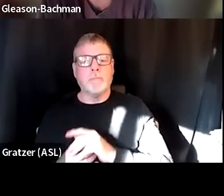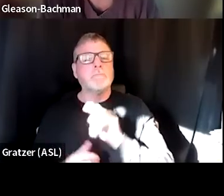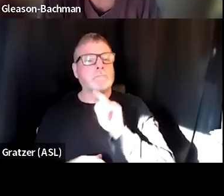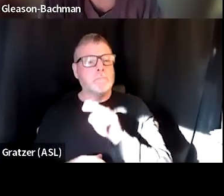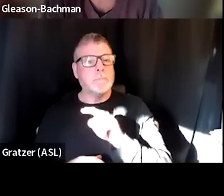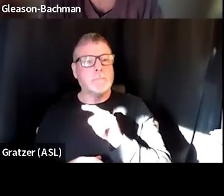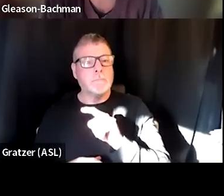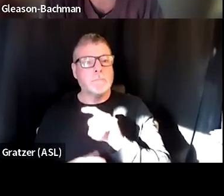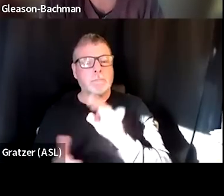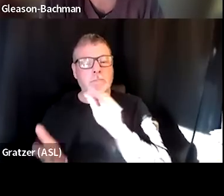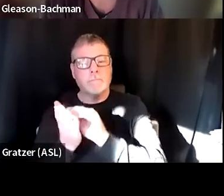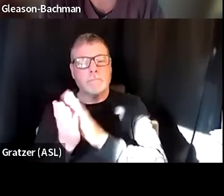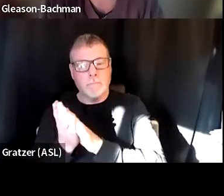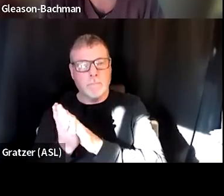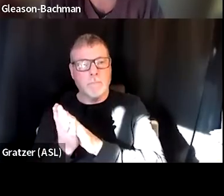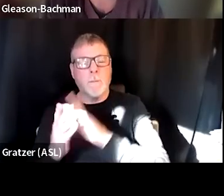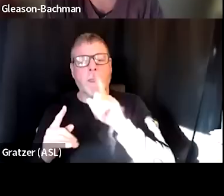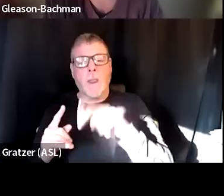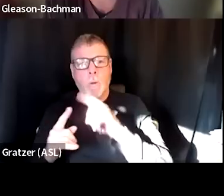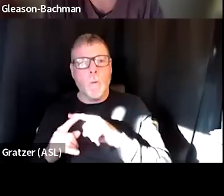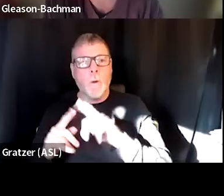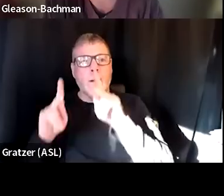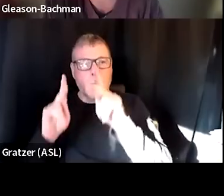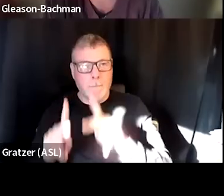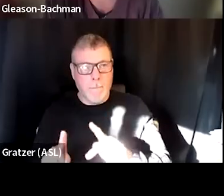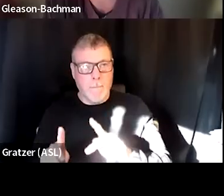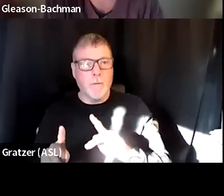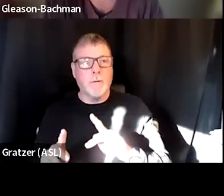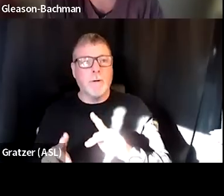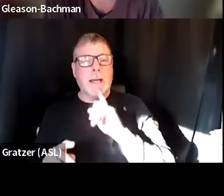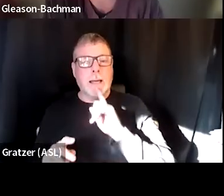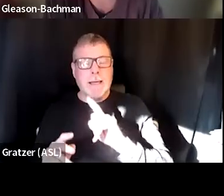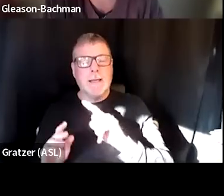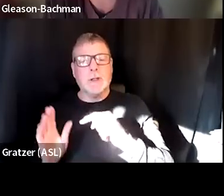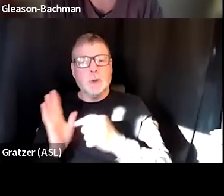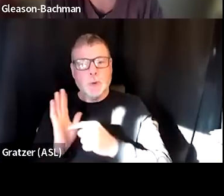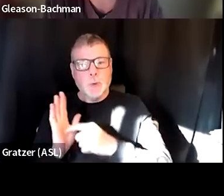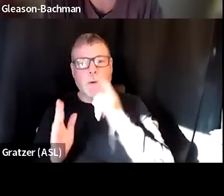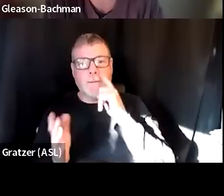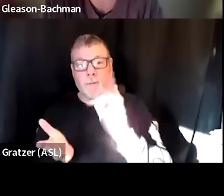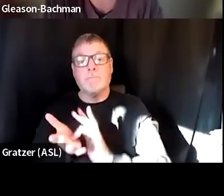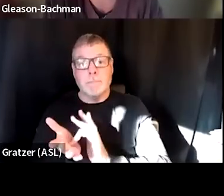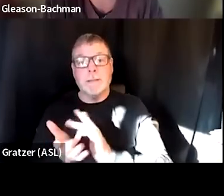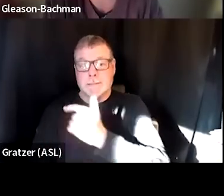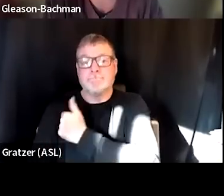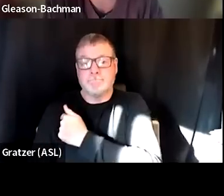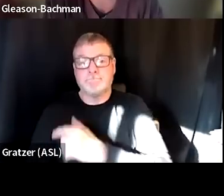I guess put it down on hers of when each person is due for their injectables. So